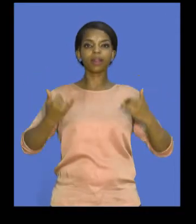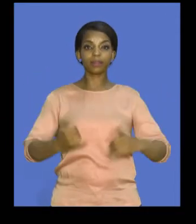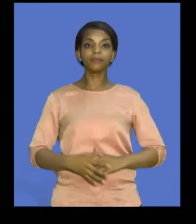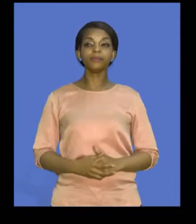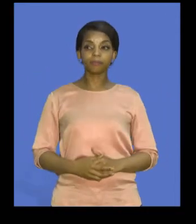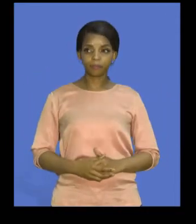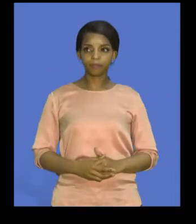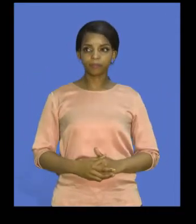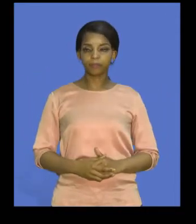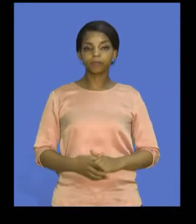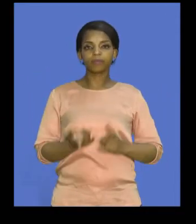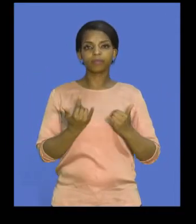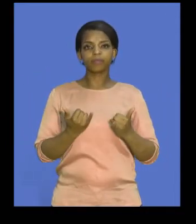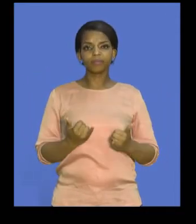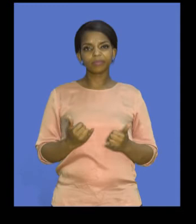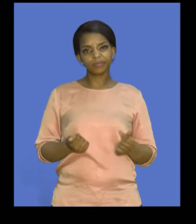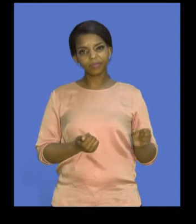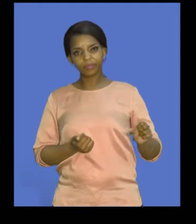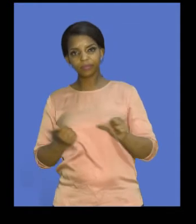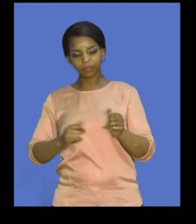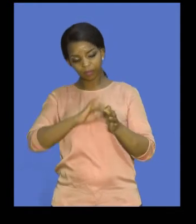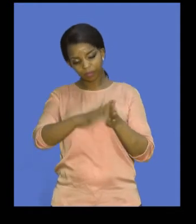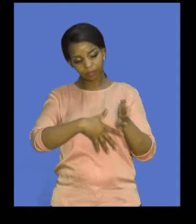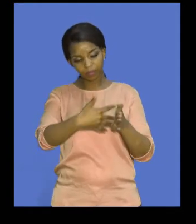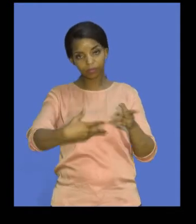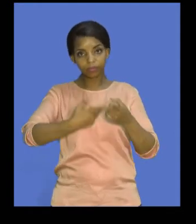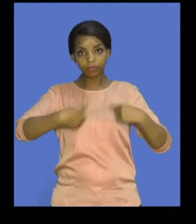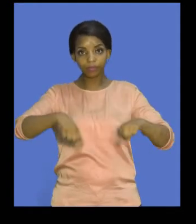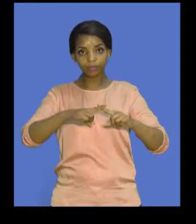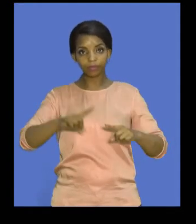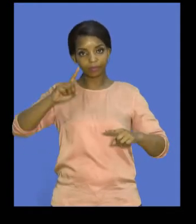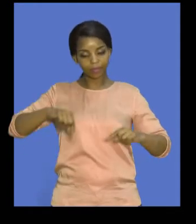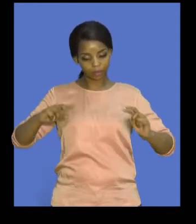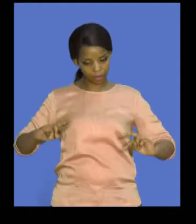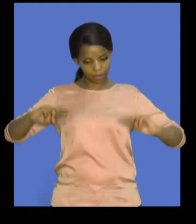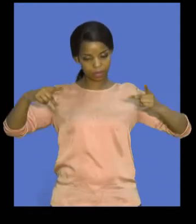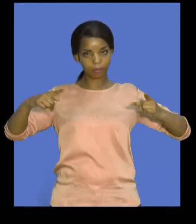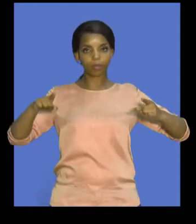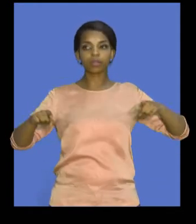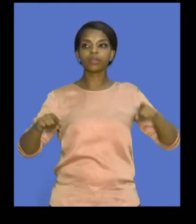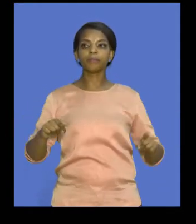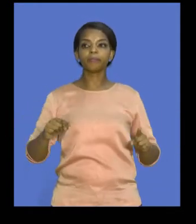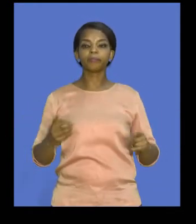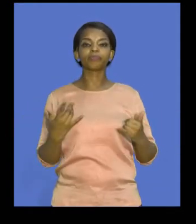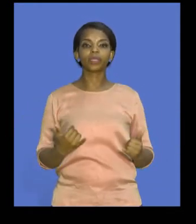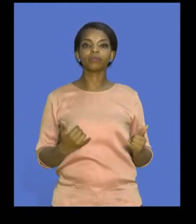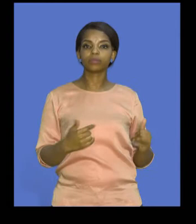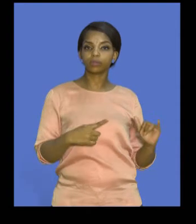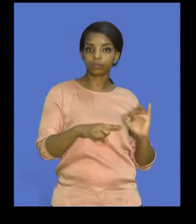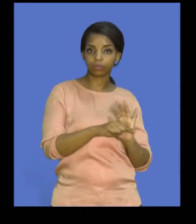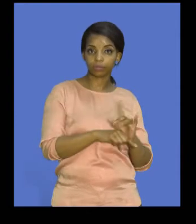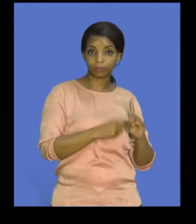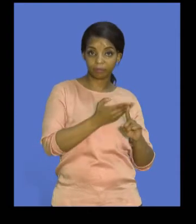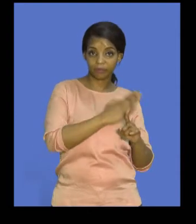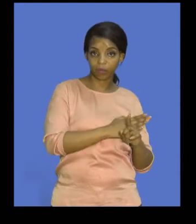our simulation, we have to double both charges in this case. Now, Q1 becomes -2, while